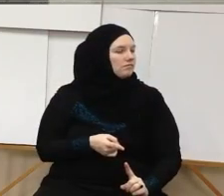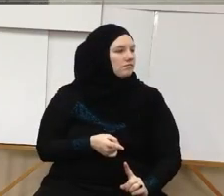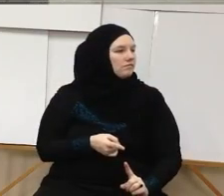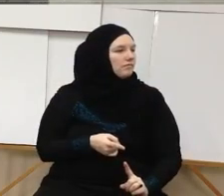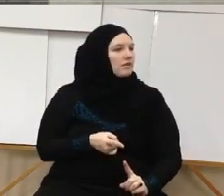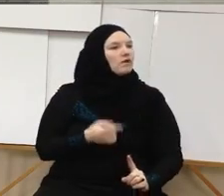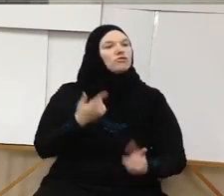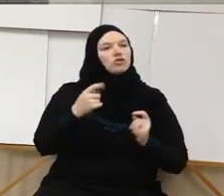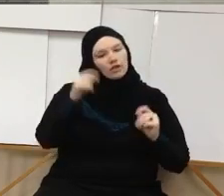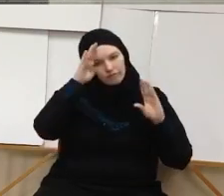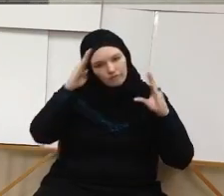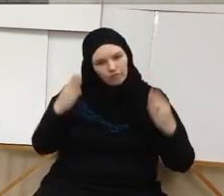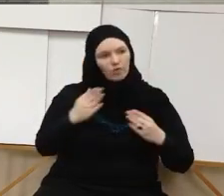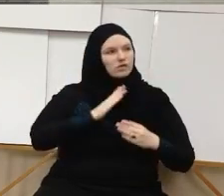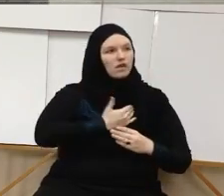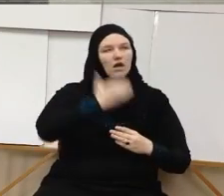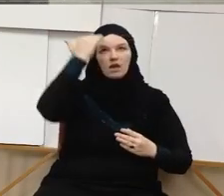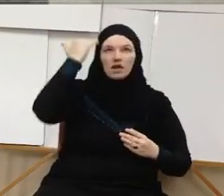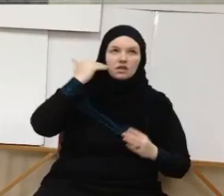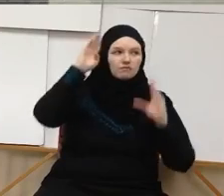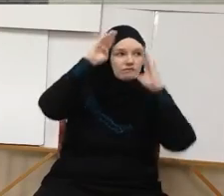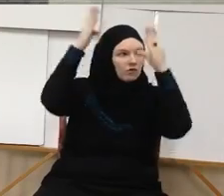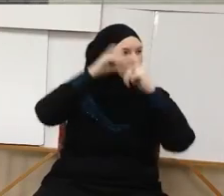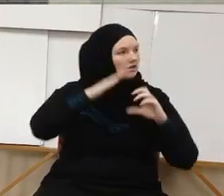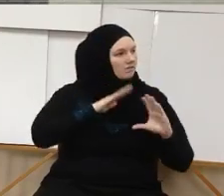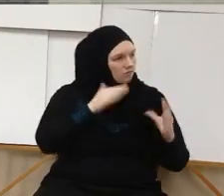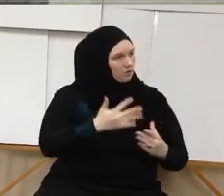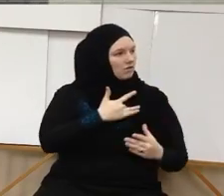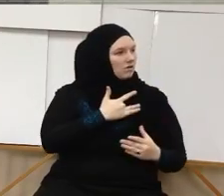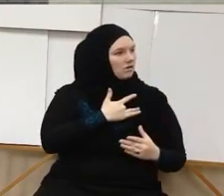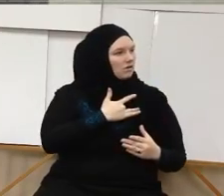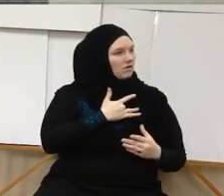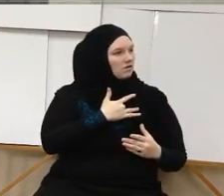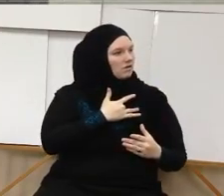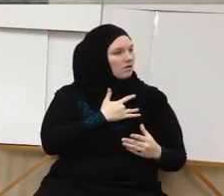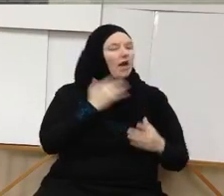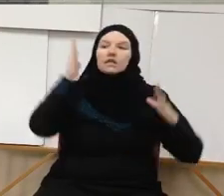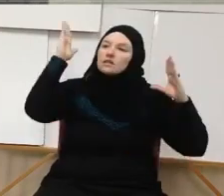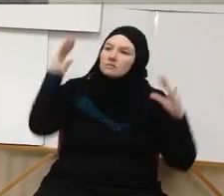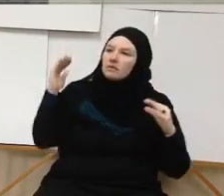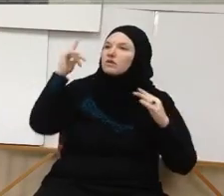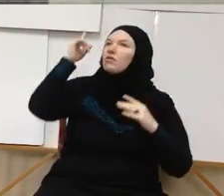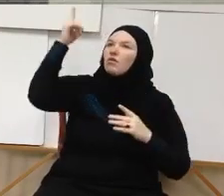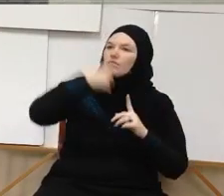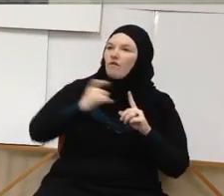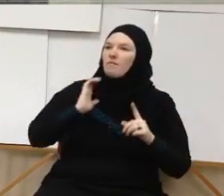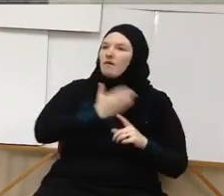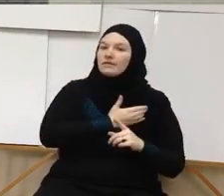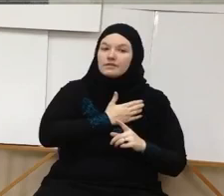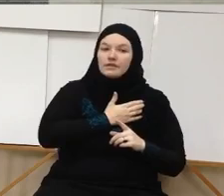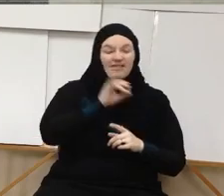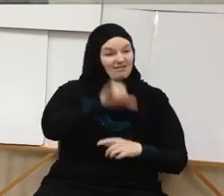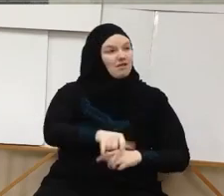realigning our heads and our hearts to fit what Allah expects of us. Then and only then